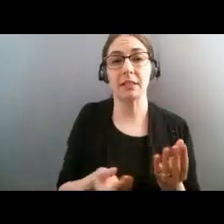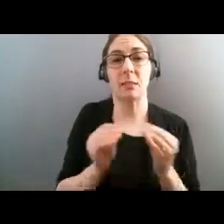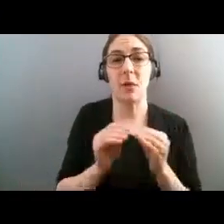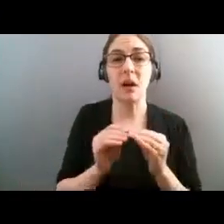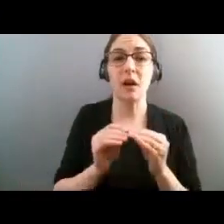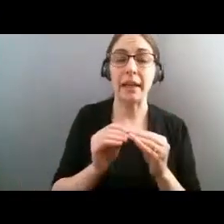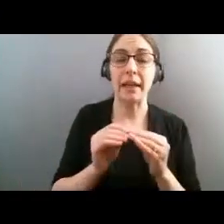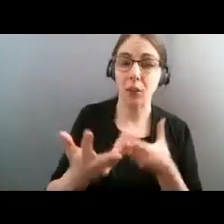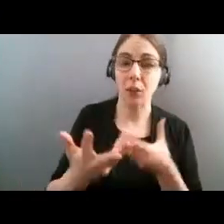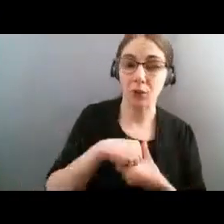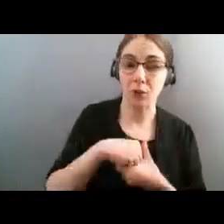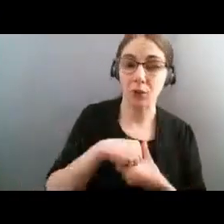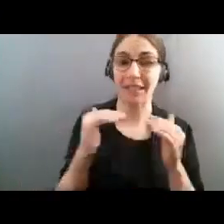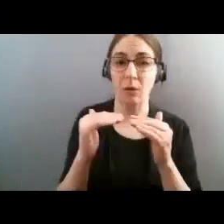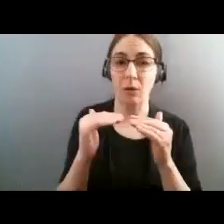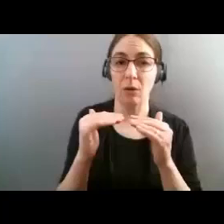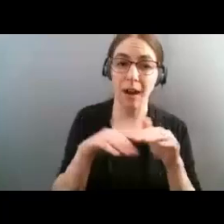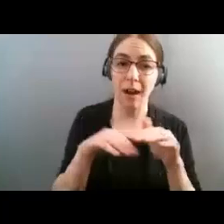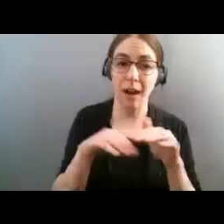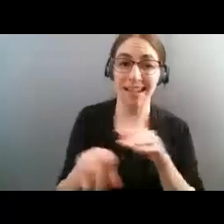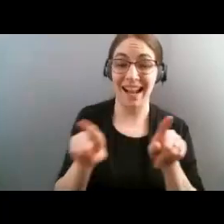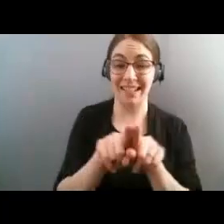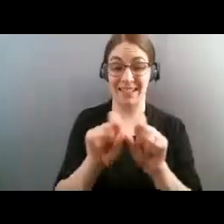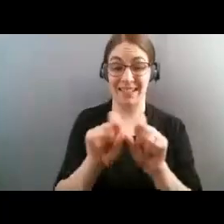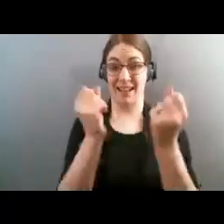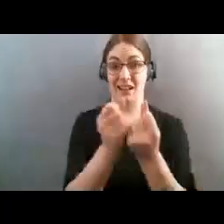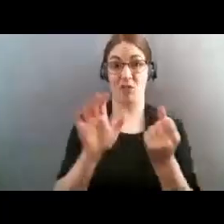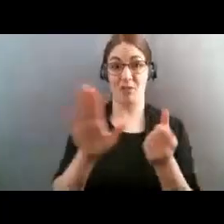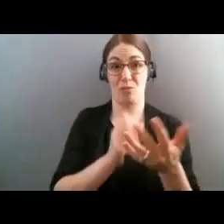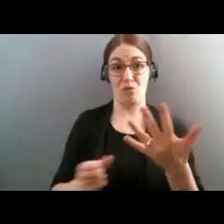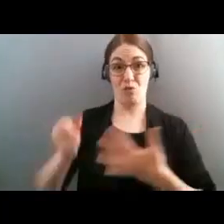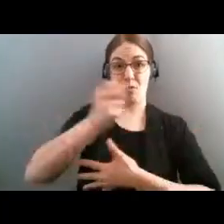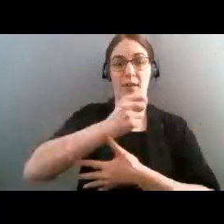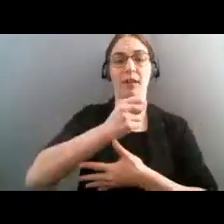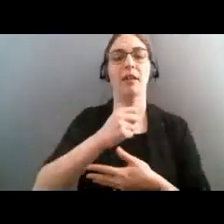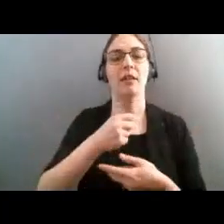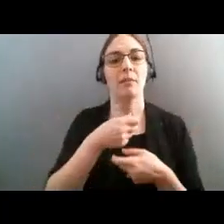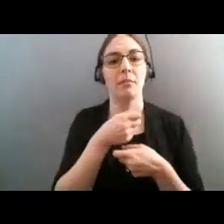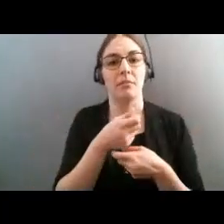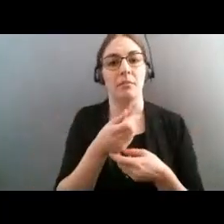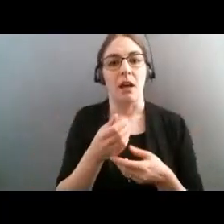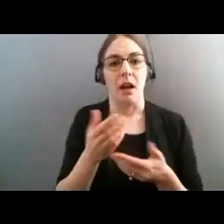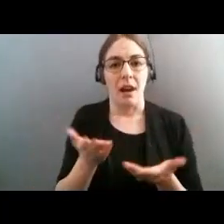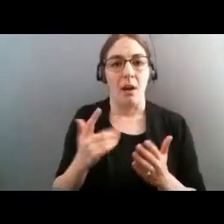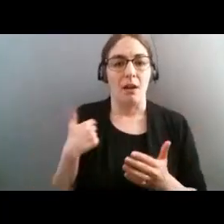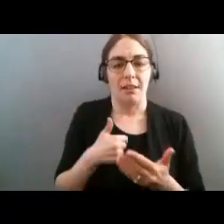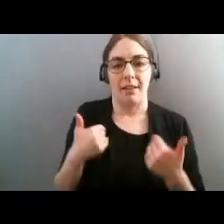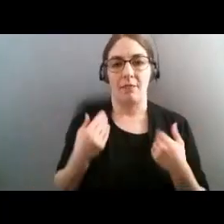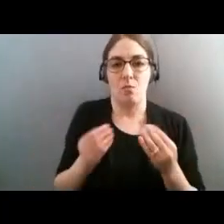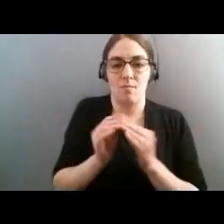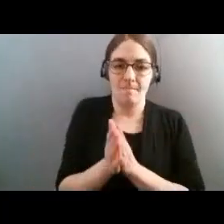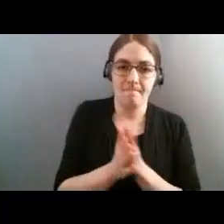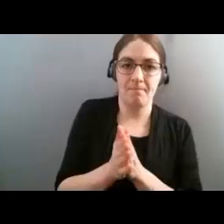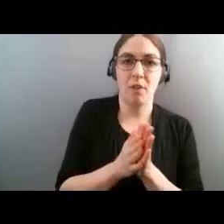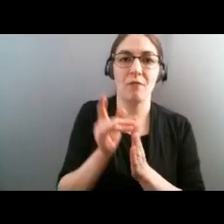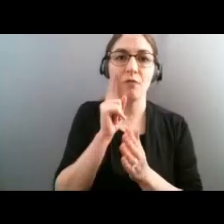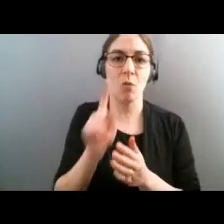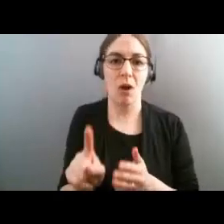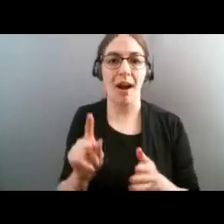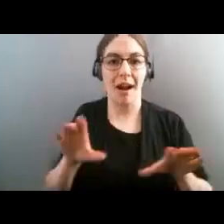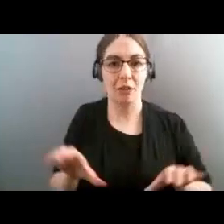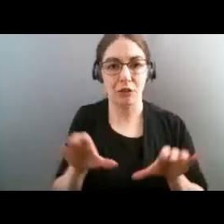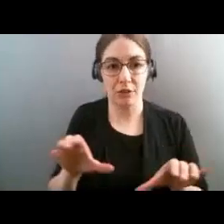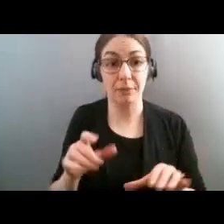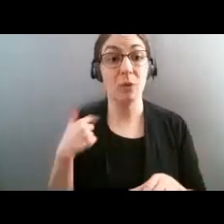a societal priority has created momentum for meaningful action. We know what works, what doesn't